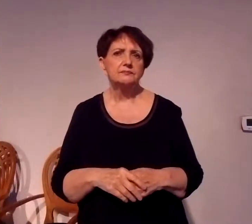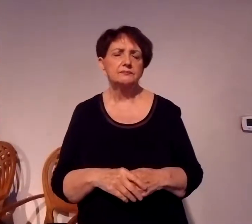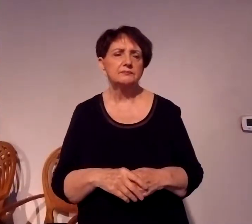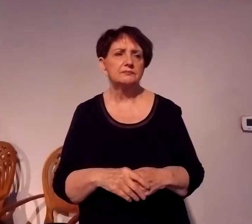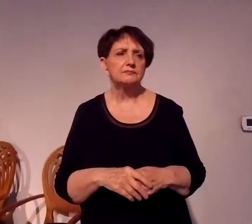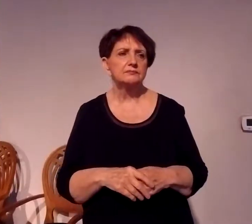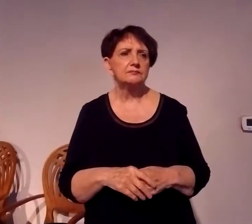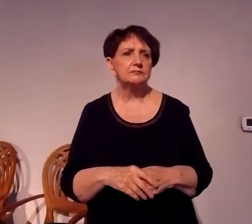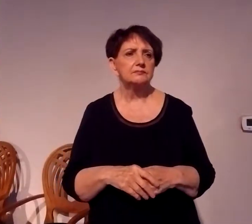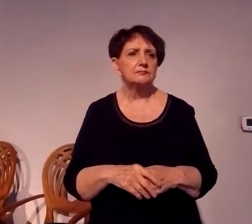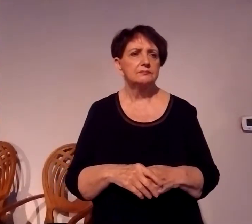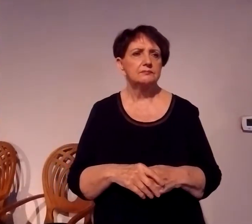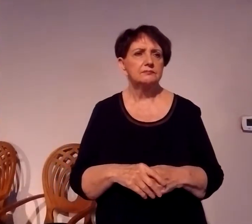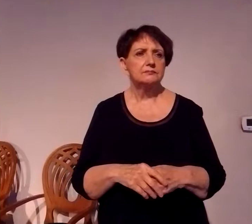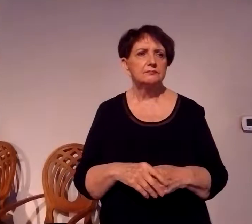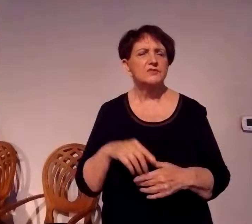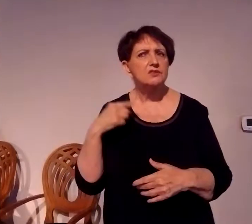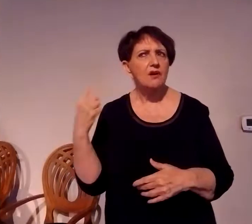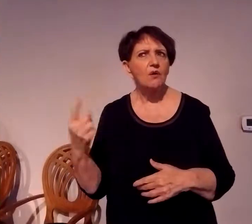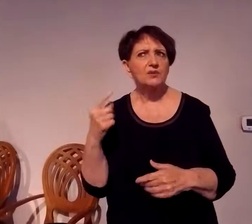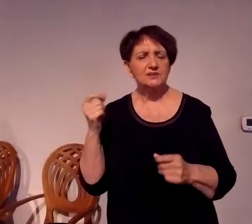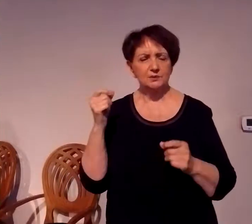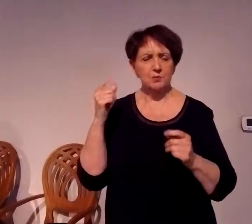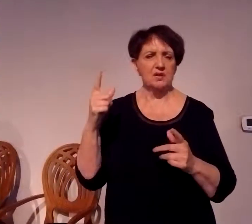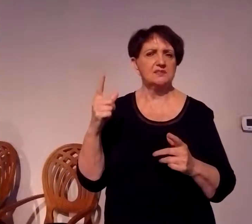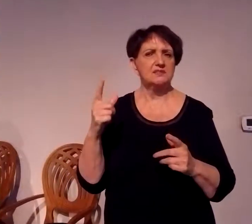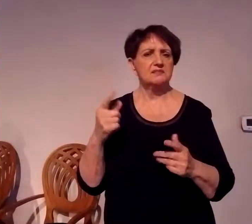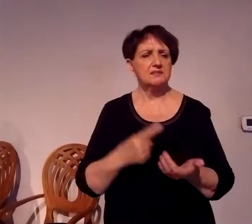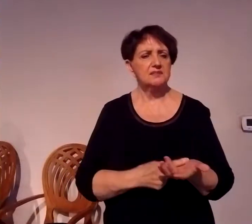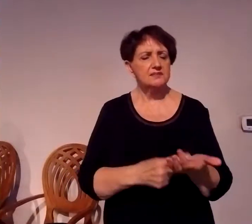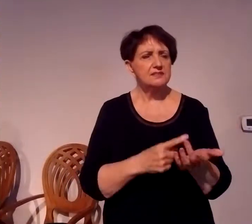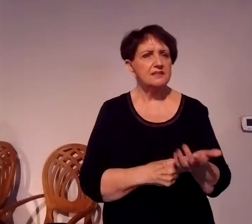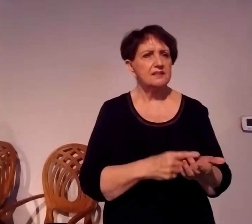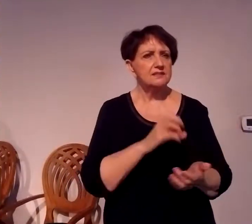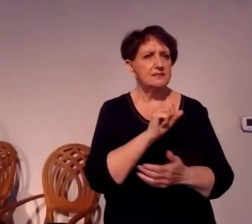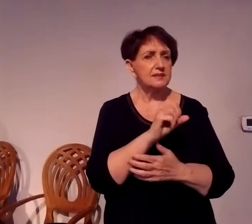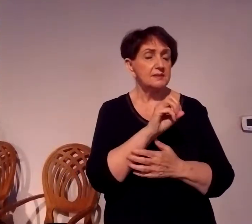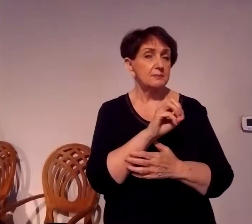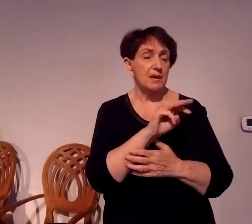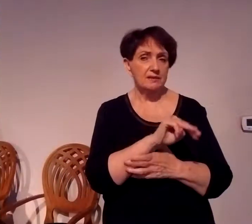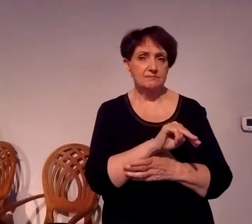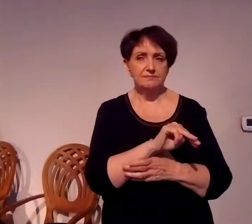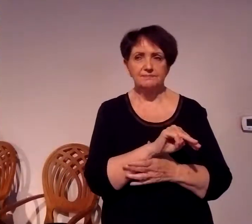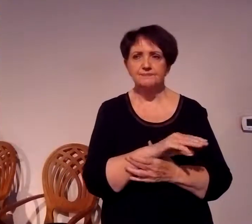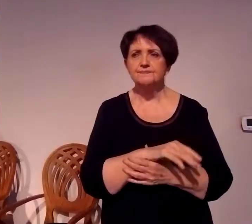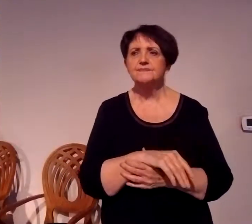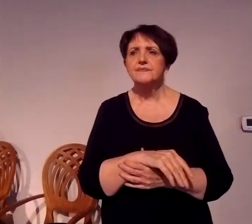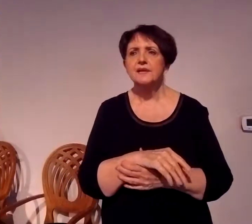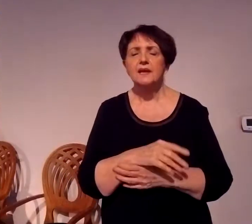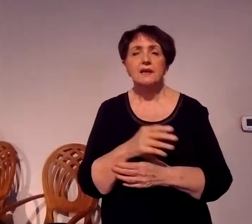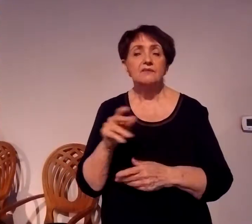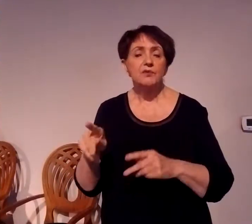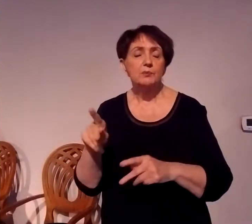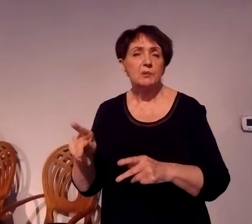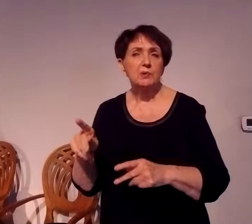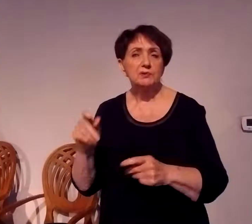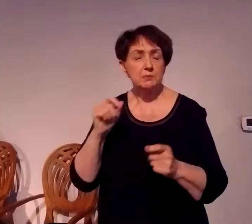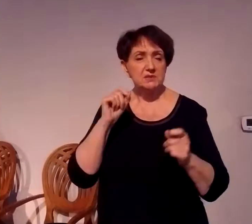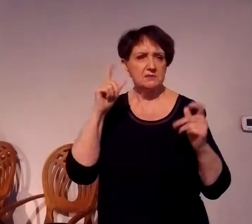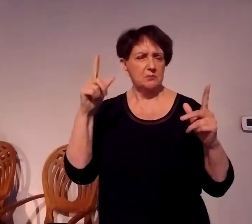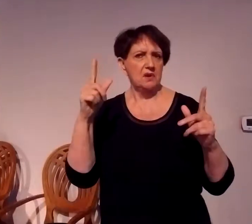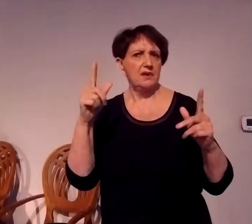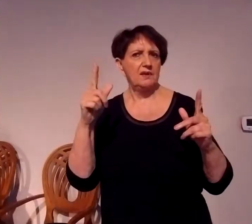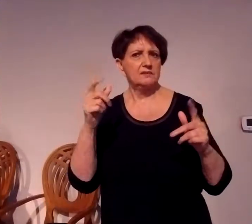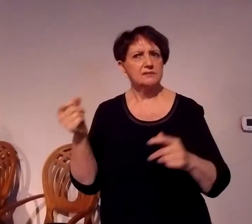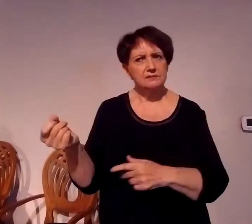It's always surprising to me to have a conversation about the science of mind and for people to be surprised